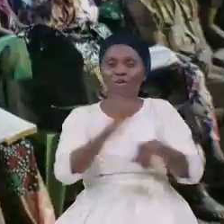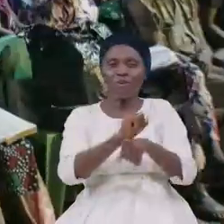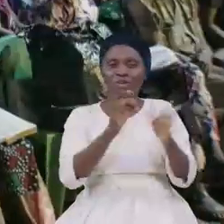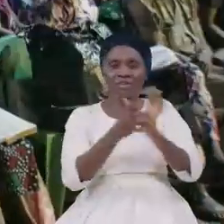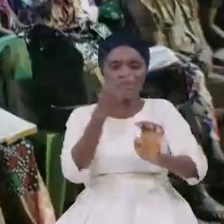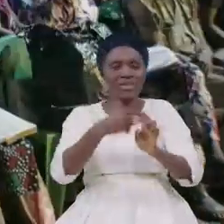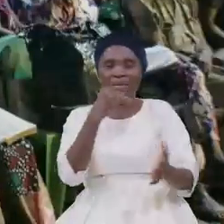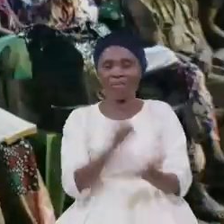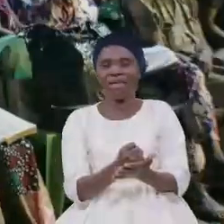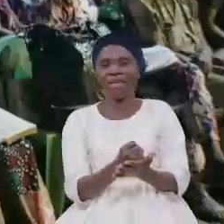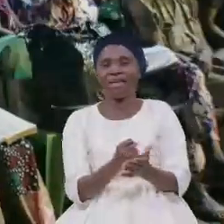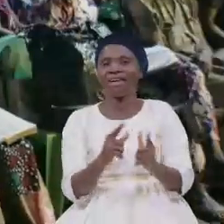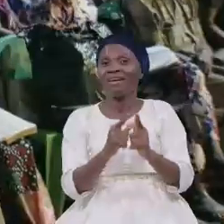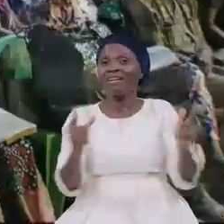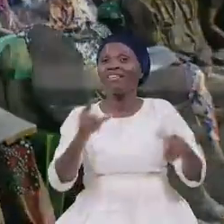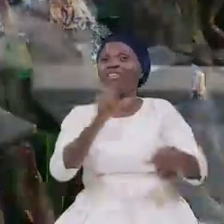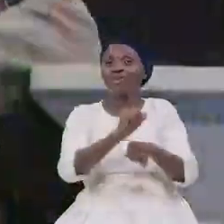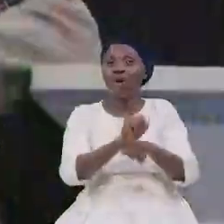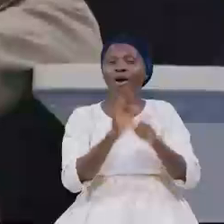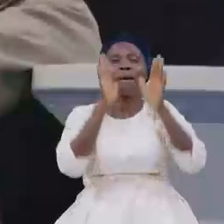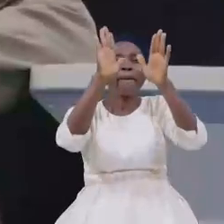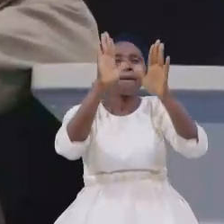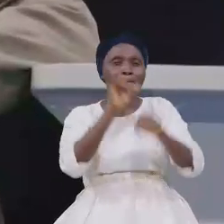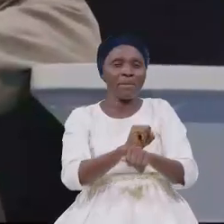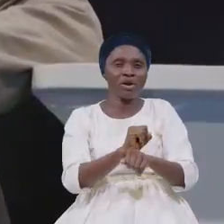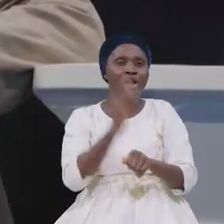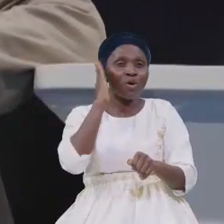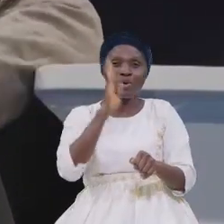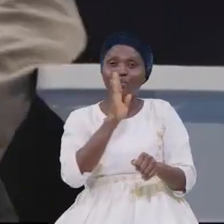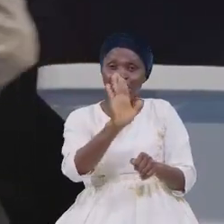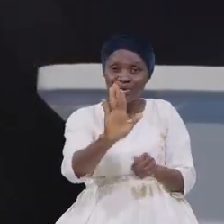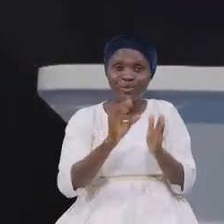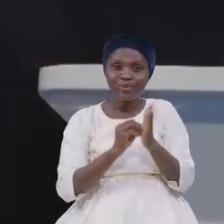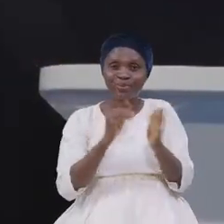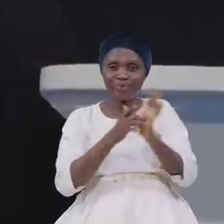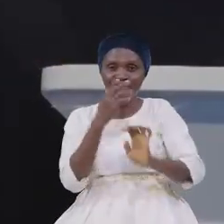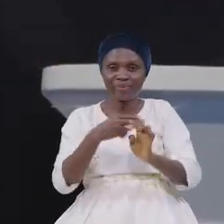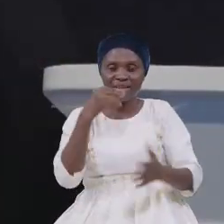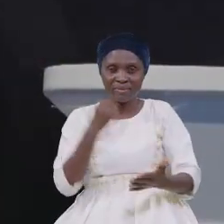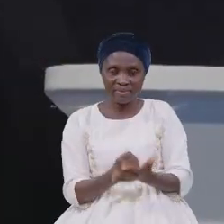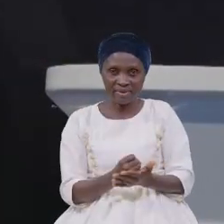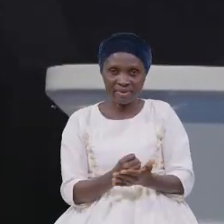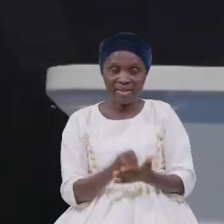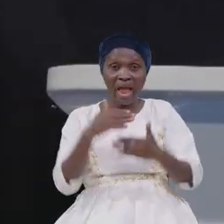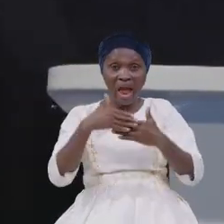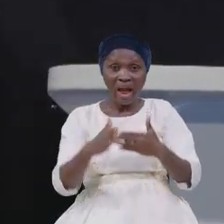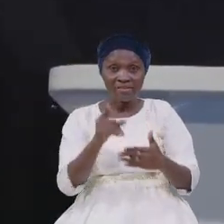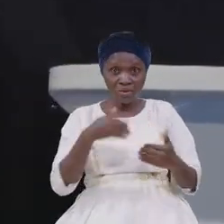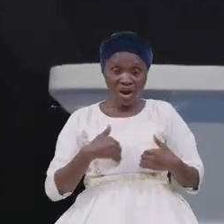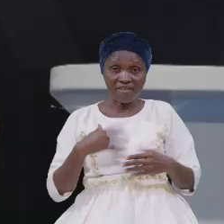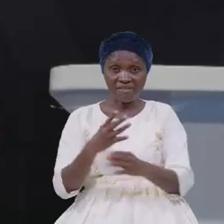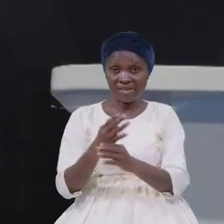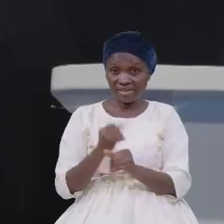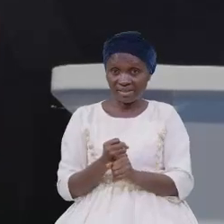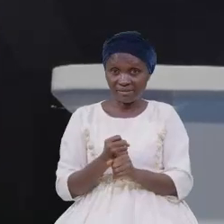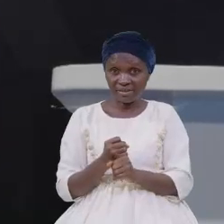Exploits, miracle will be your portion. After you have received, you will